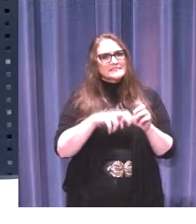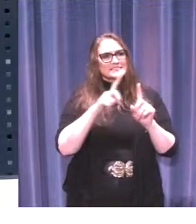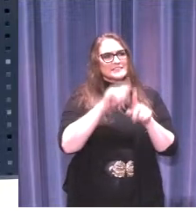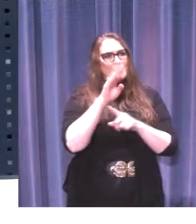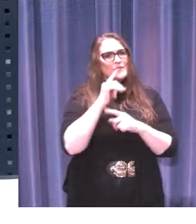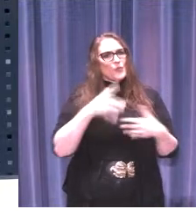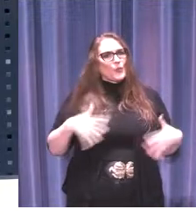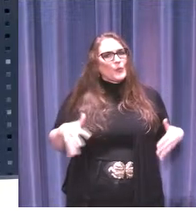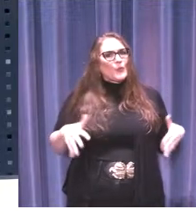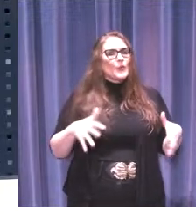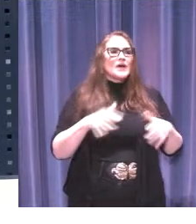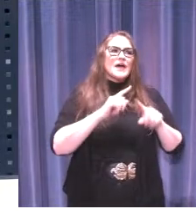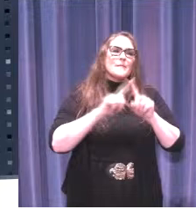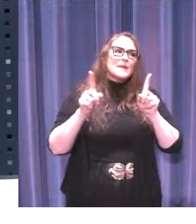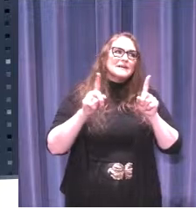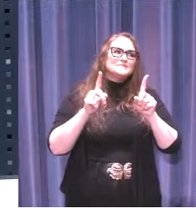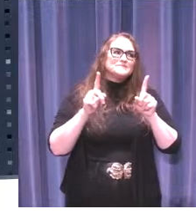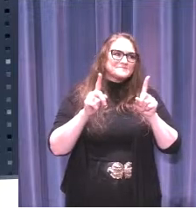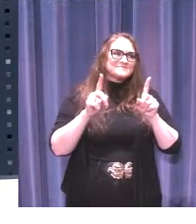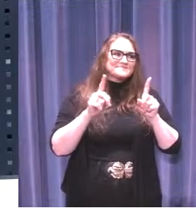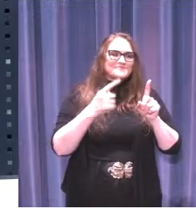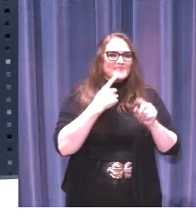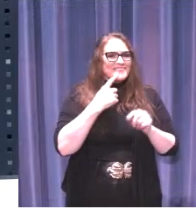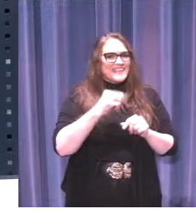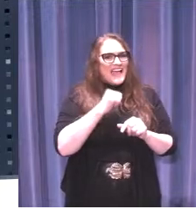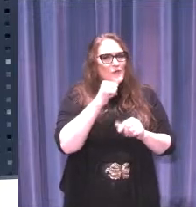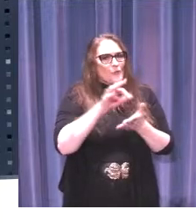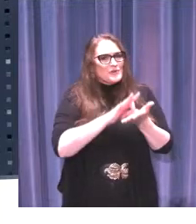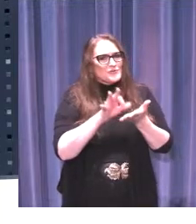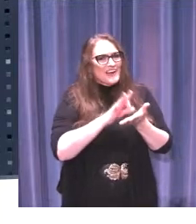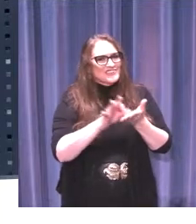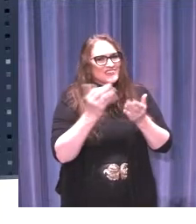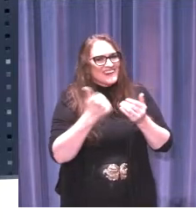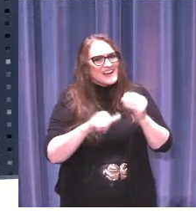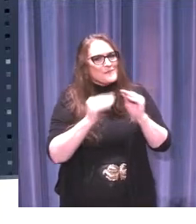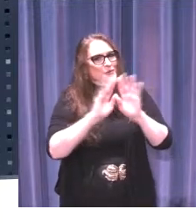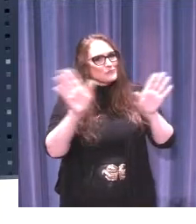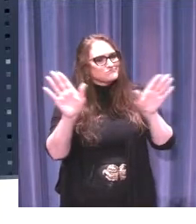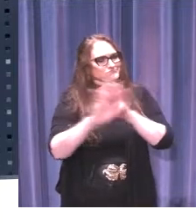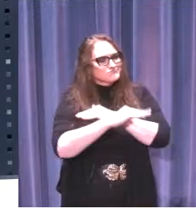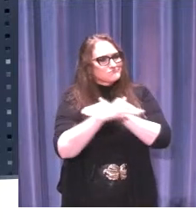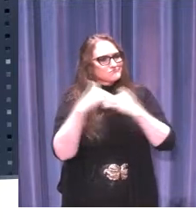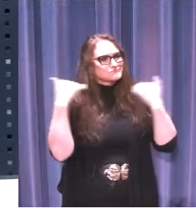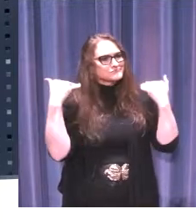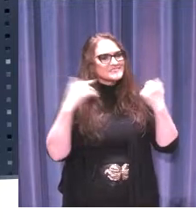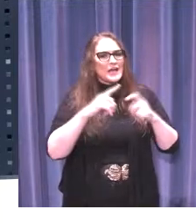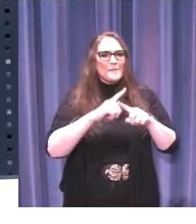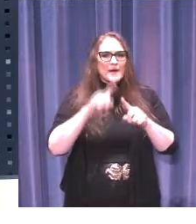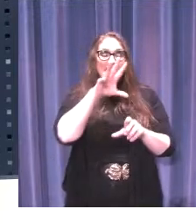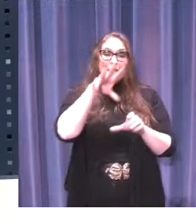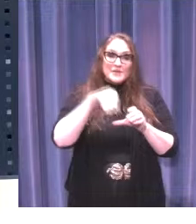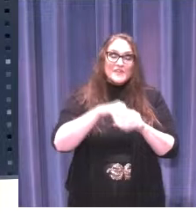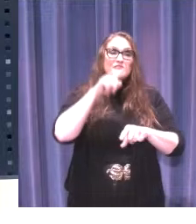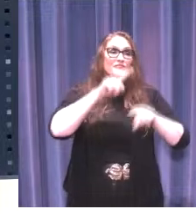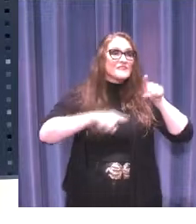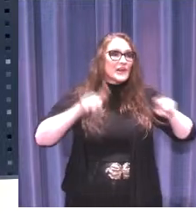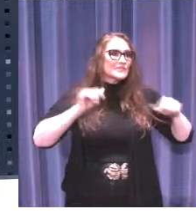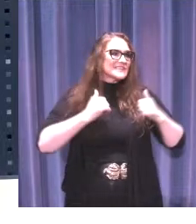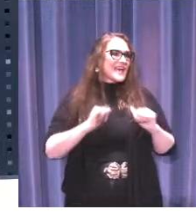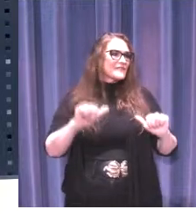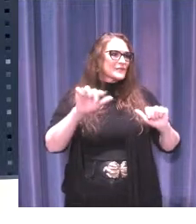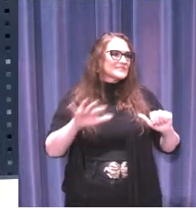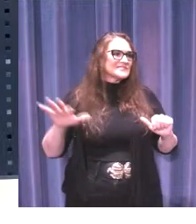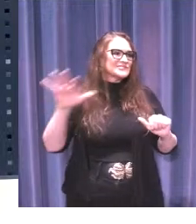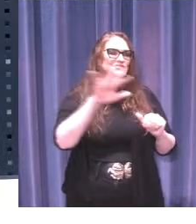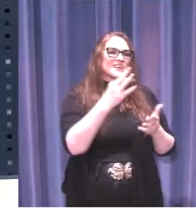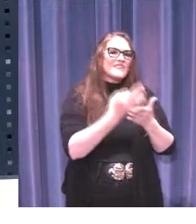so I said I won't be treasurer anymore. But I've been involved in various efforts around